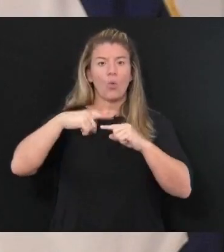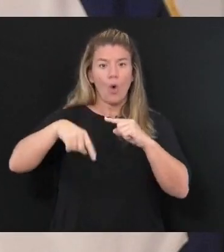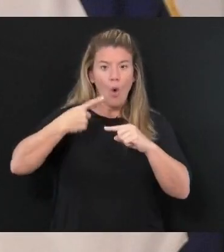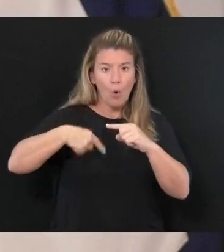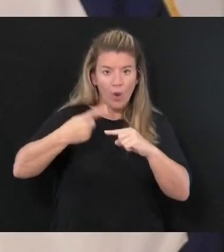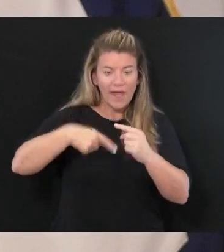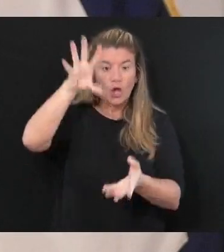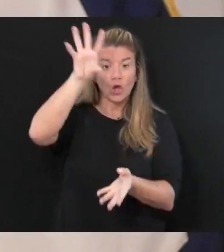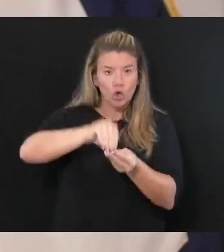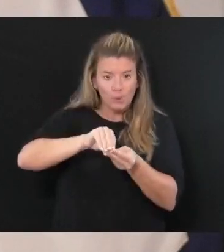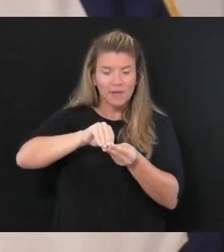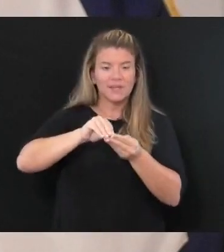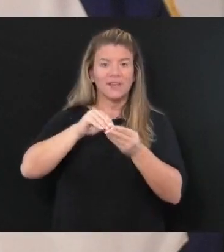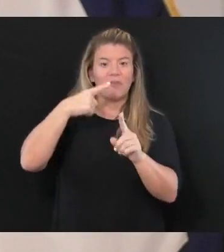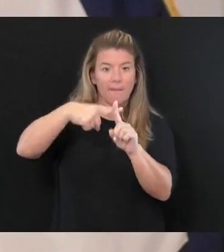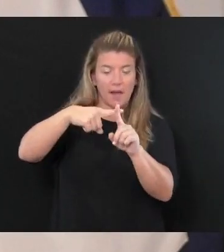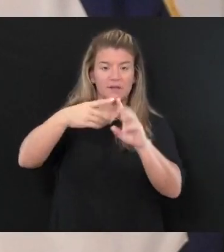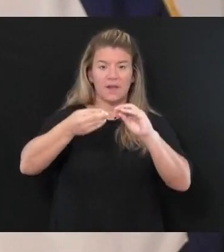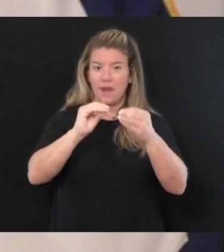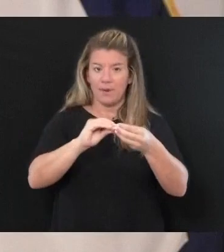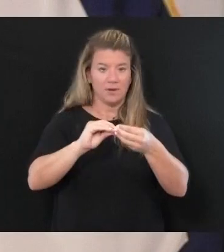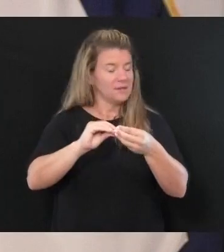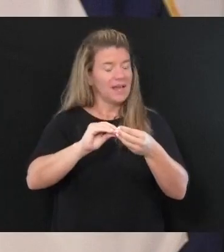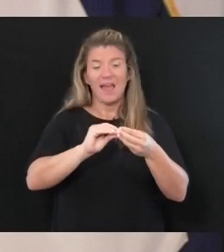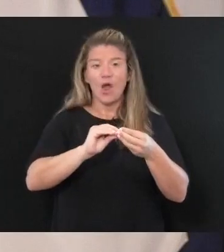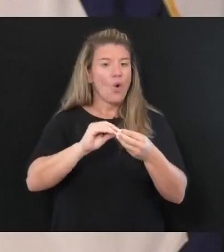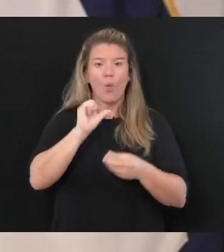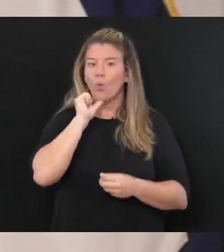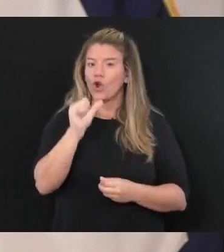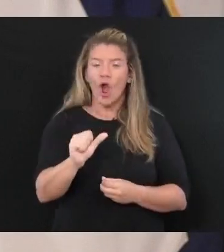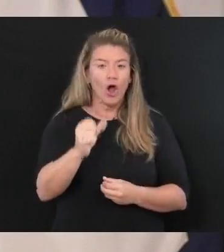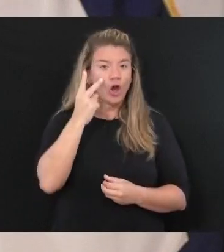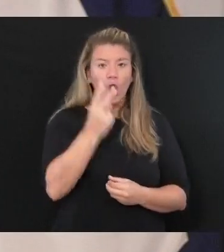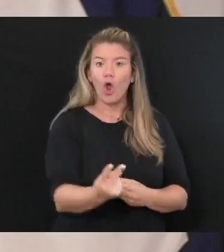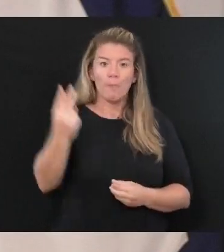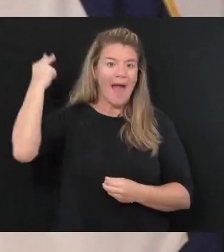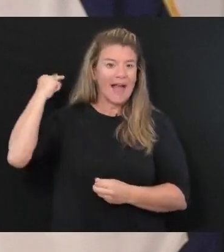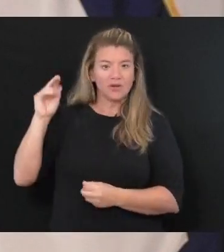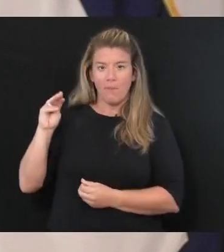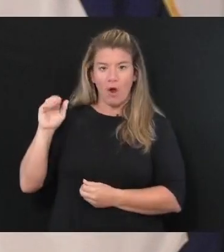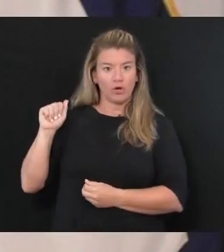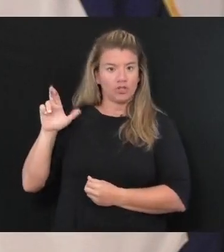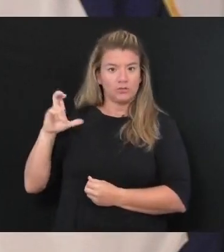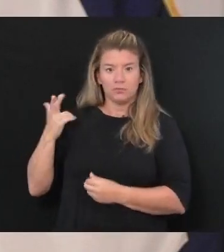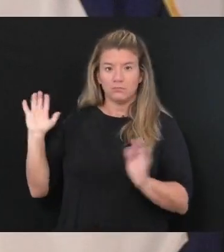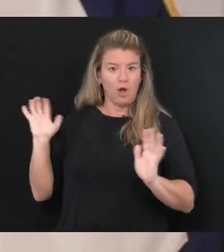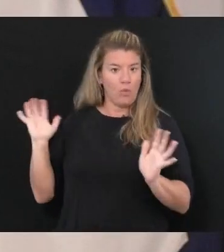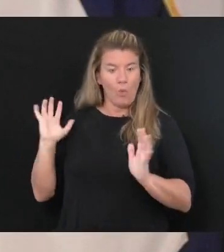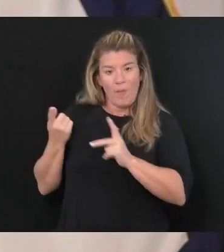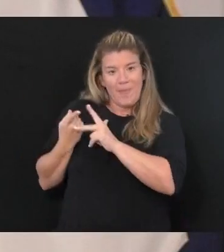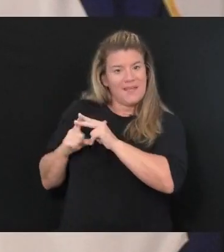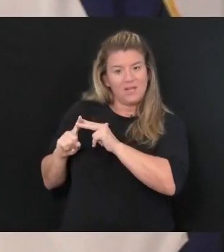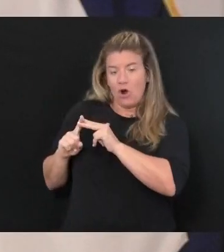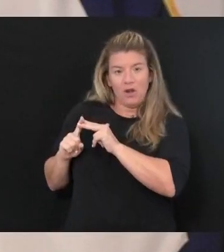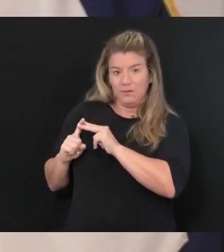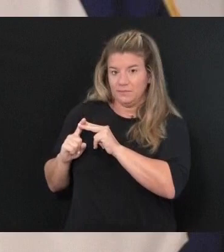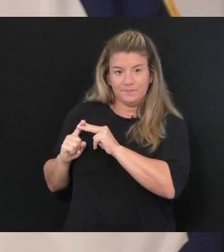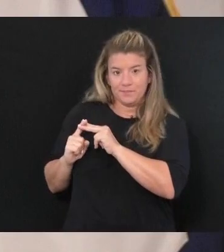number, not on what has happened since March or whenever we started, you